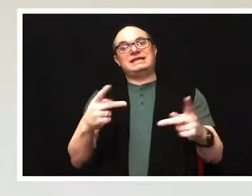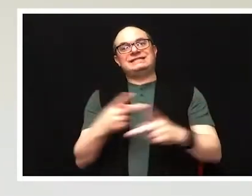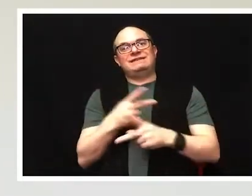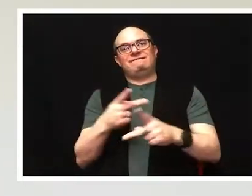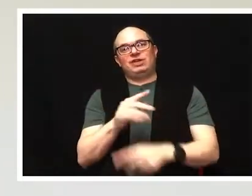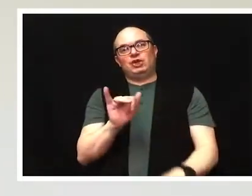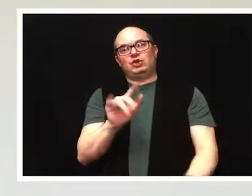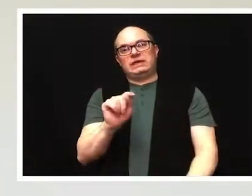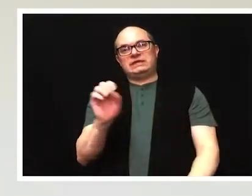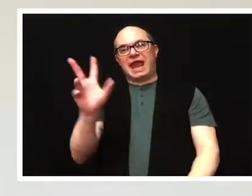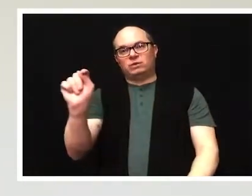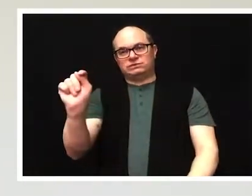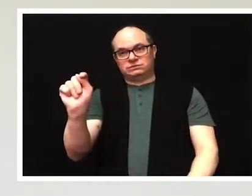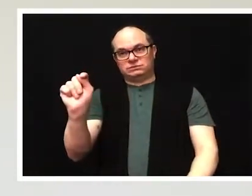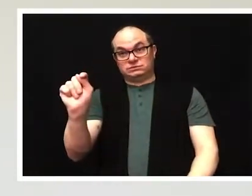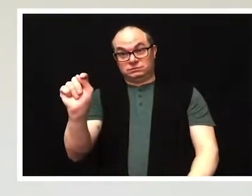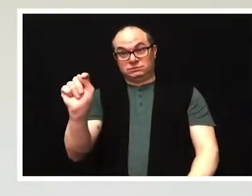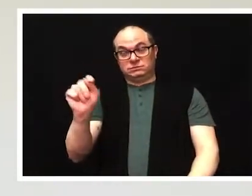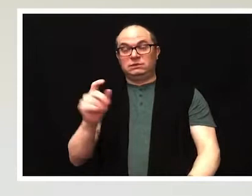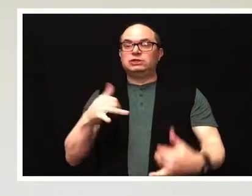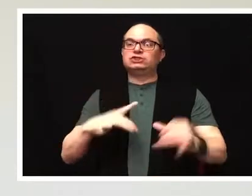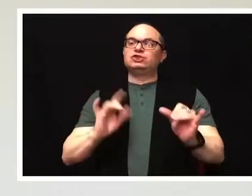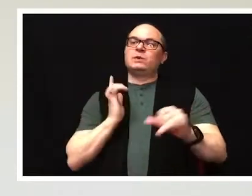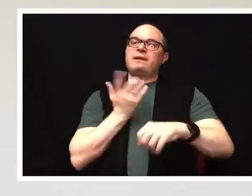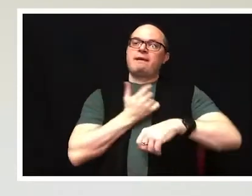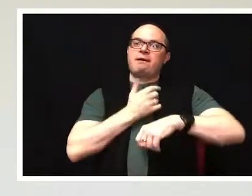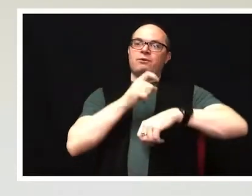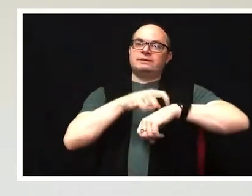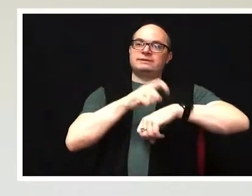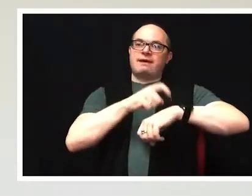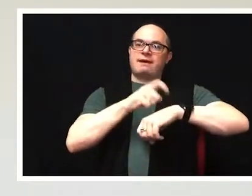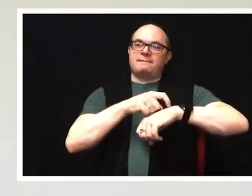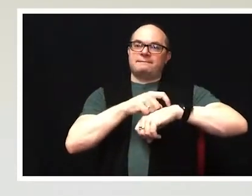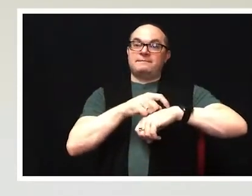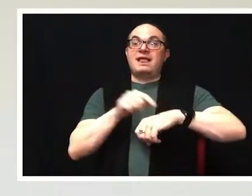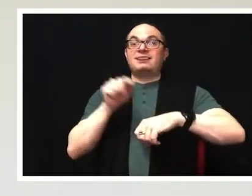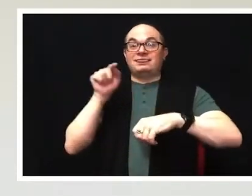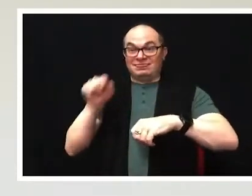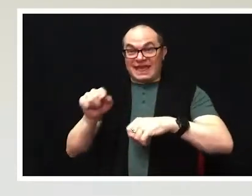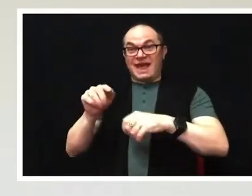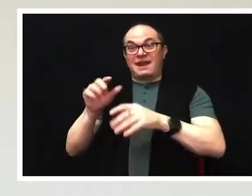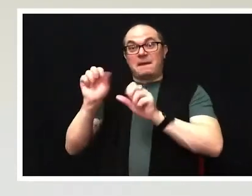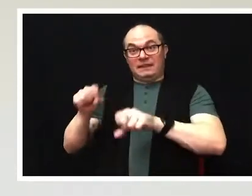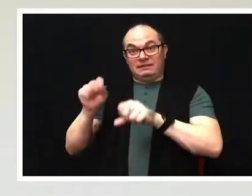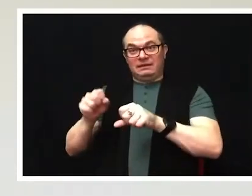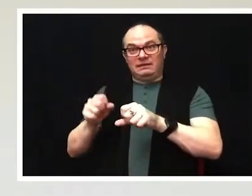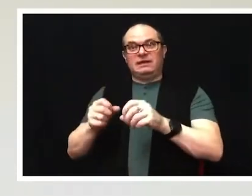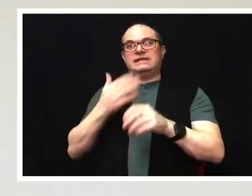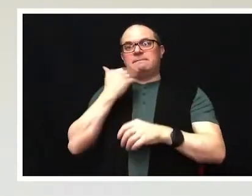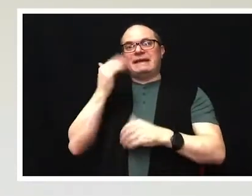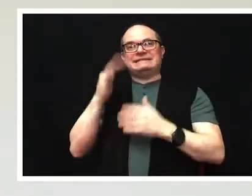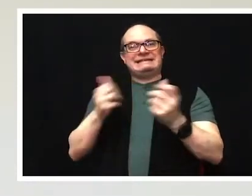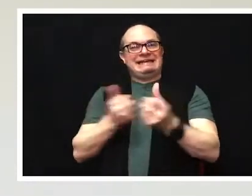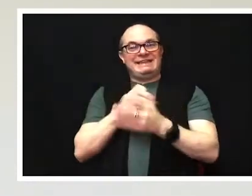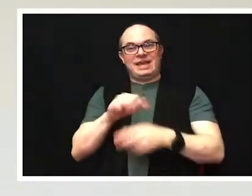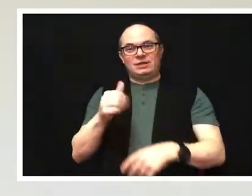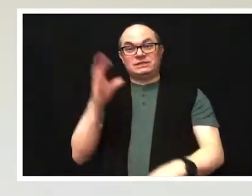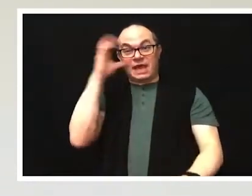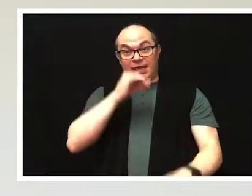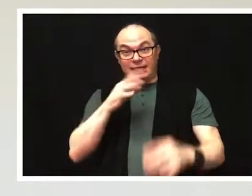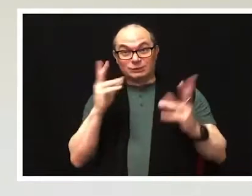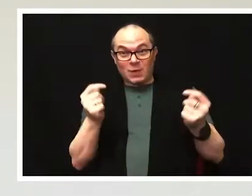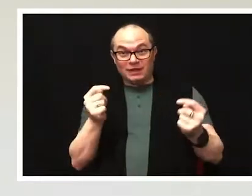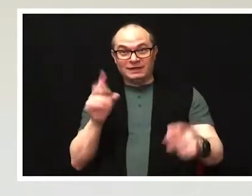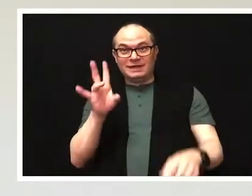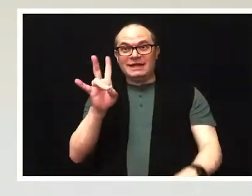figure things out. Right now in our time of crisis, that skill set is more valuable than anything else. And guess what?